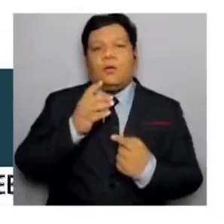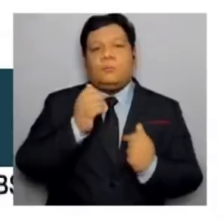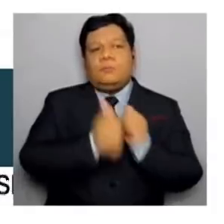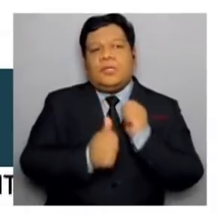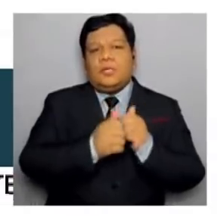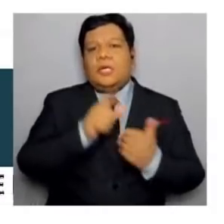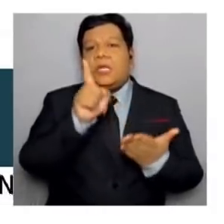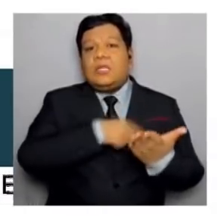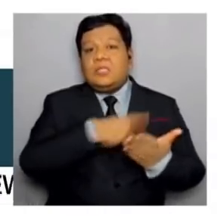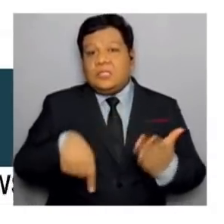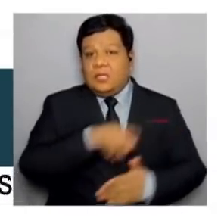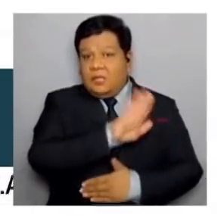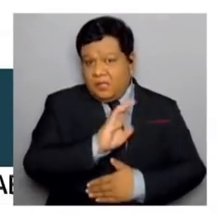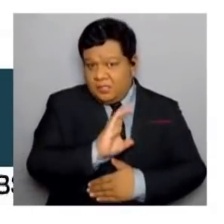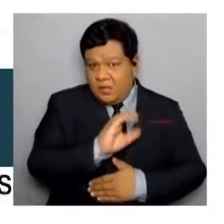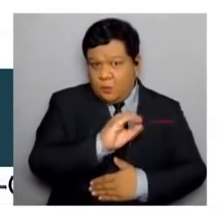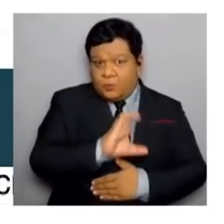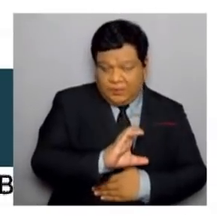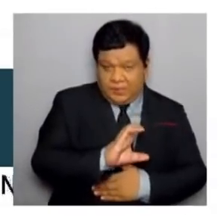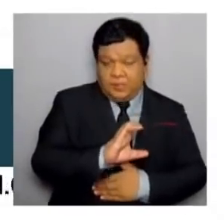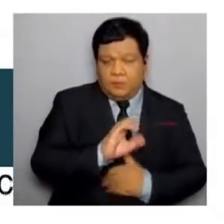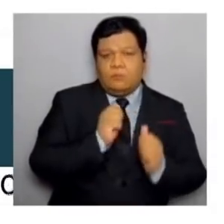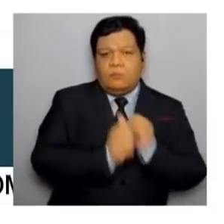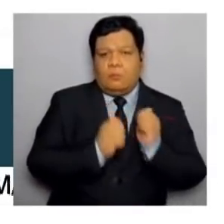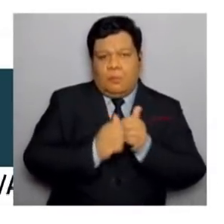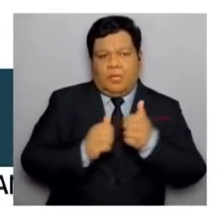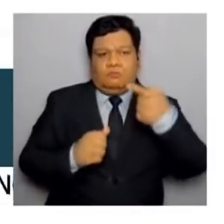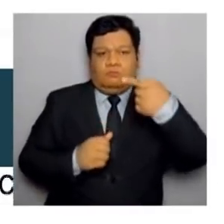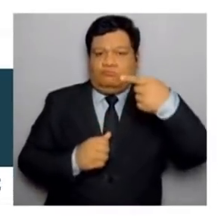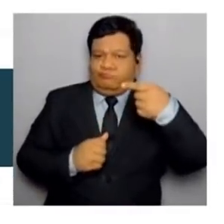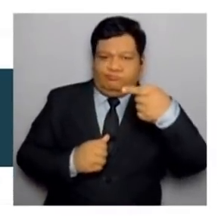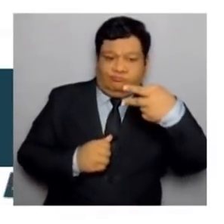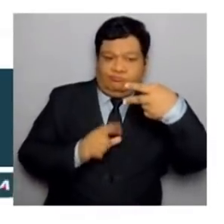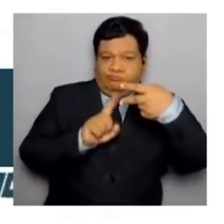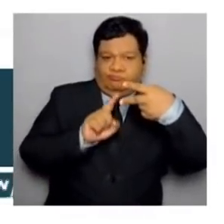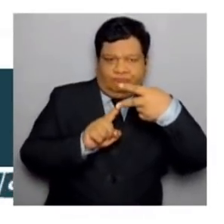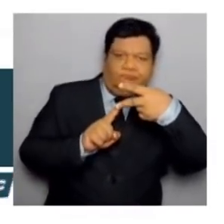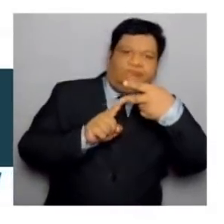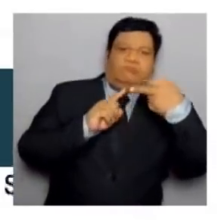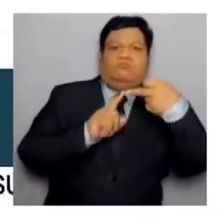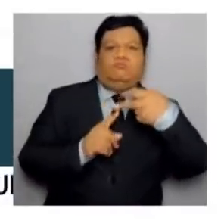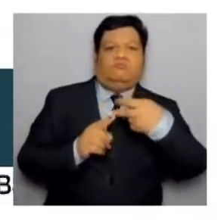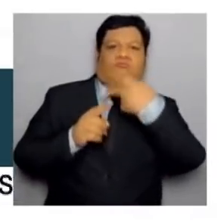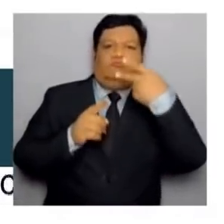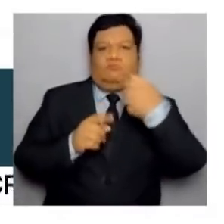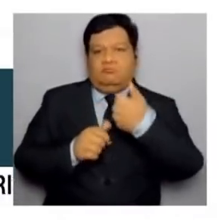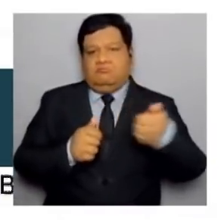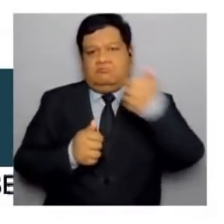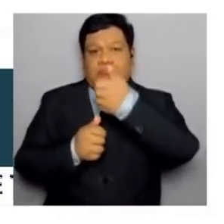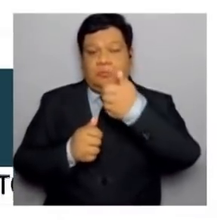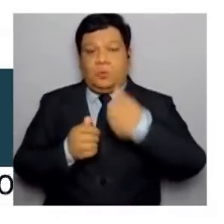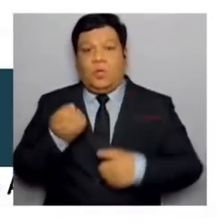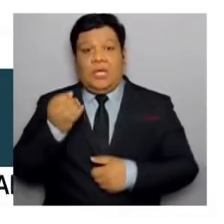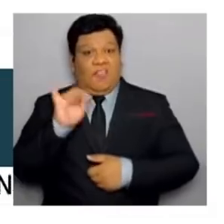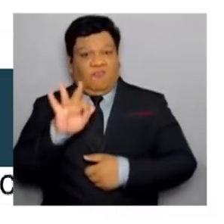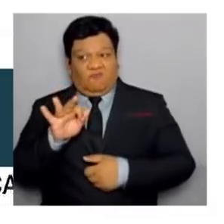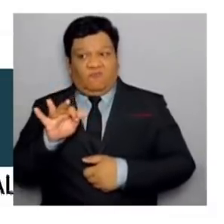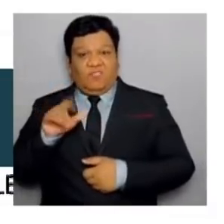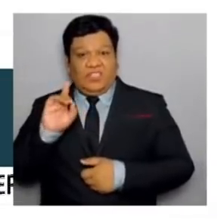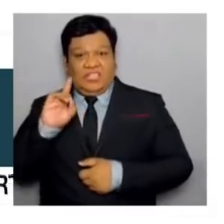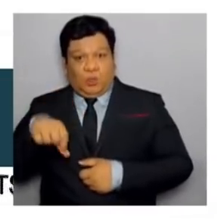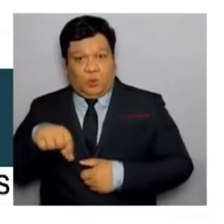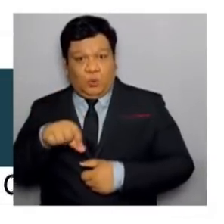disqualification case, it's either the vice president, the winning vice president, or the second placer yung pwede pong iproklama ng